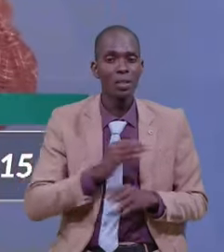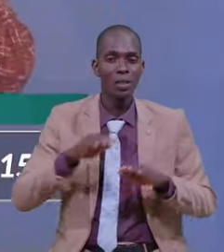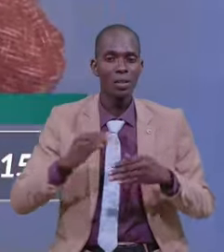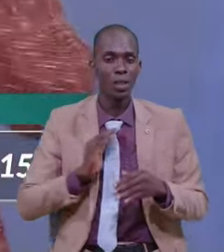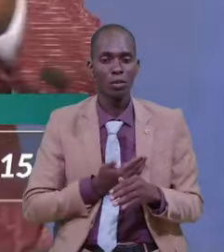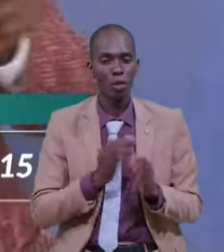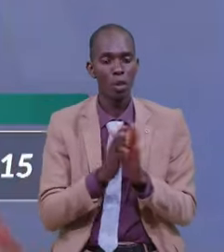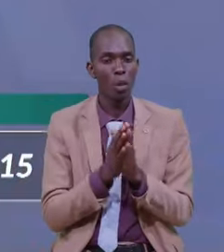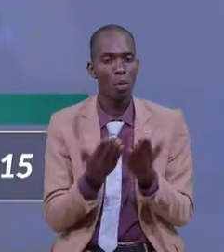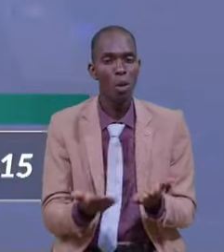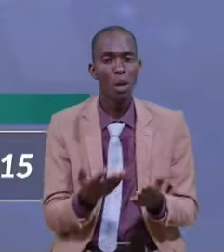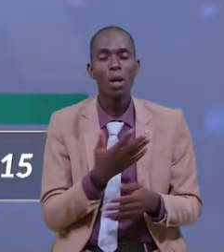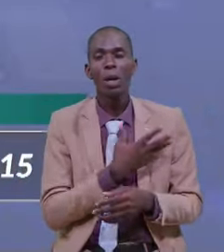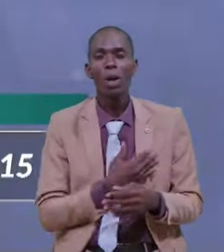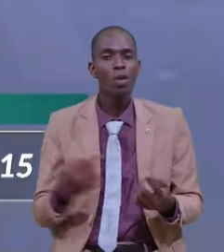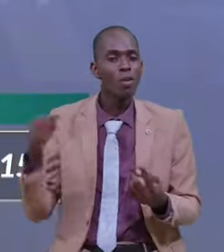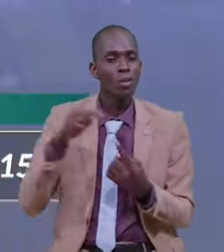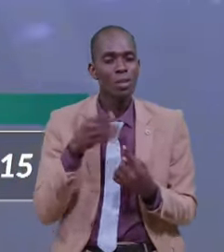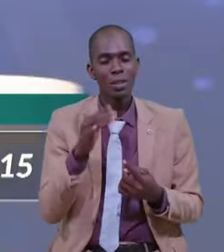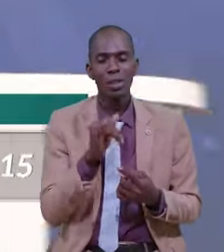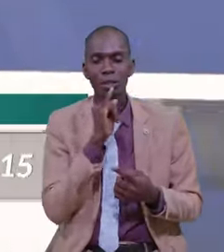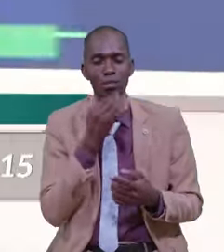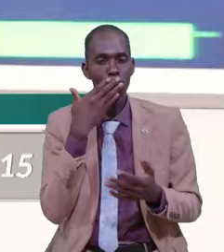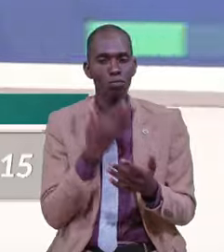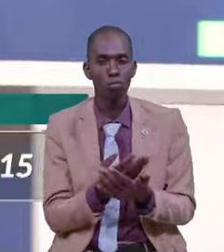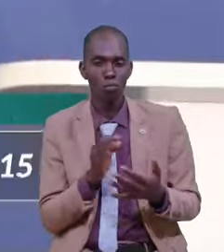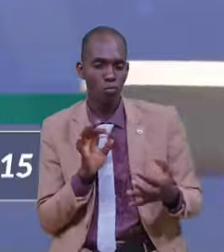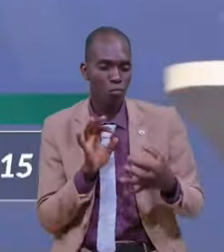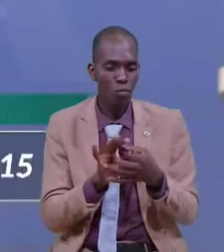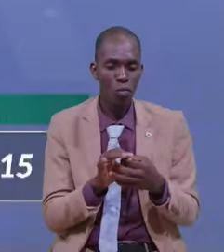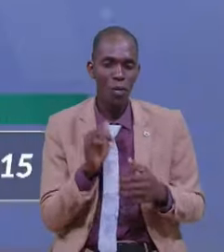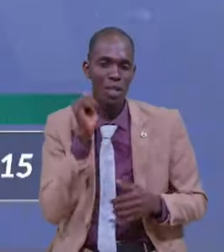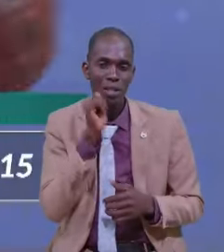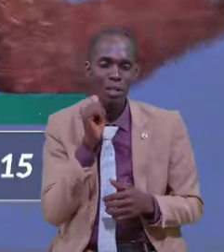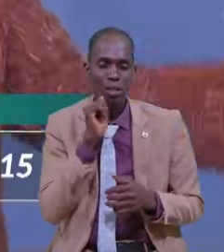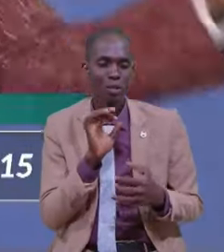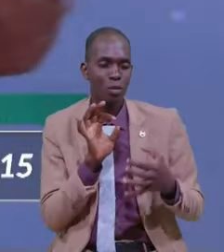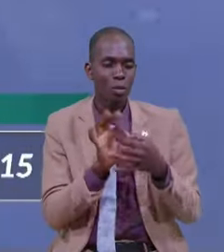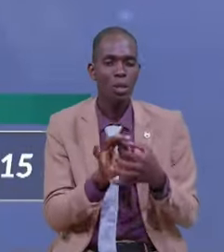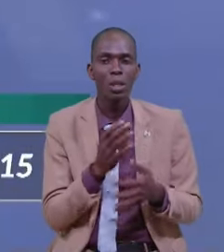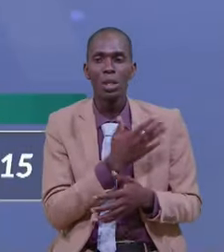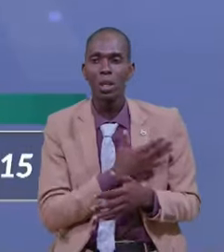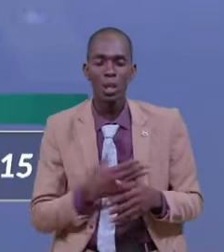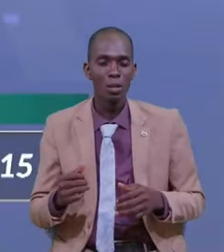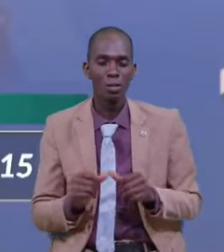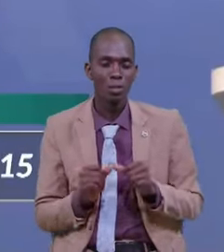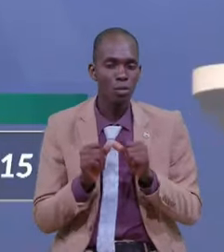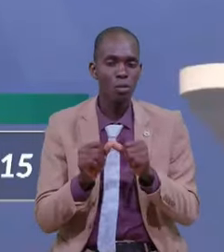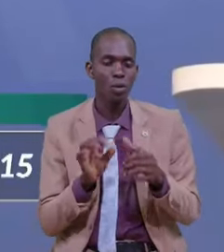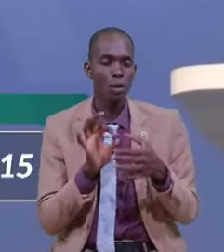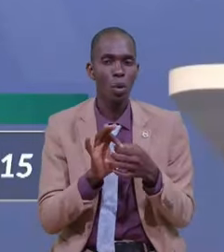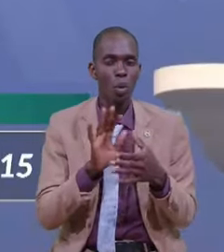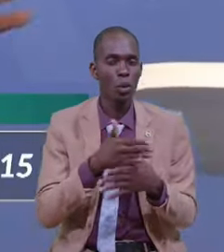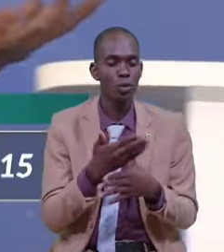and until there's connection, good connection, daily connection, and the firm connection between the books and